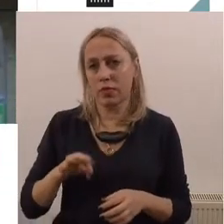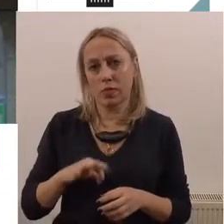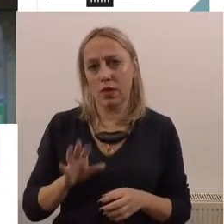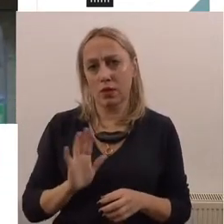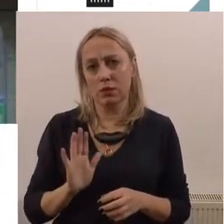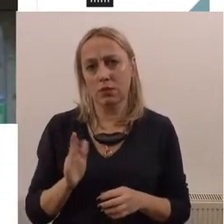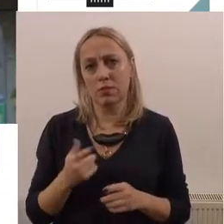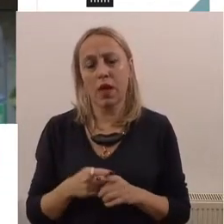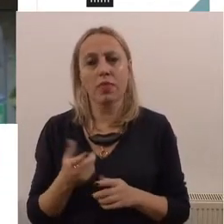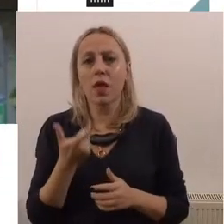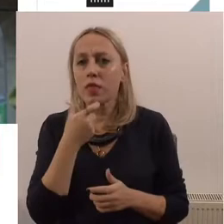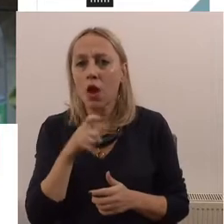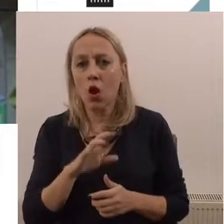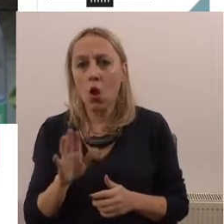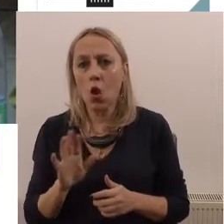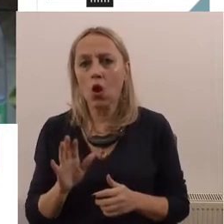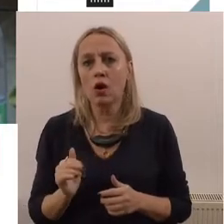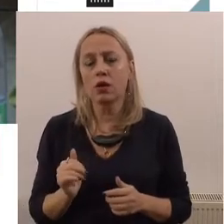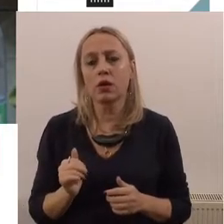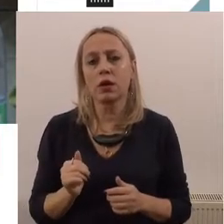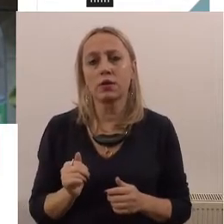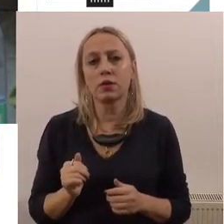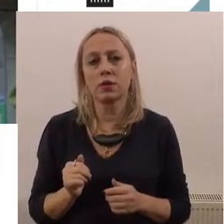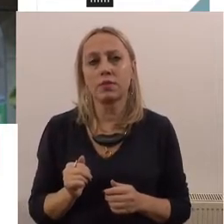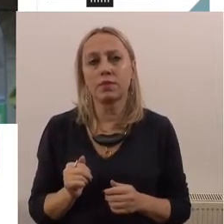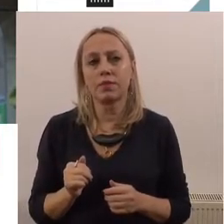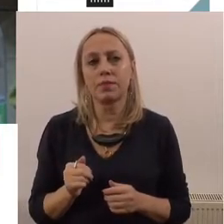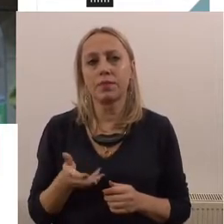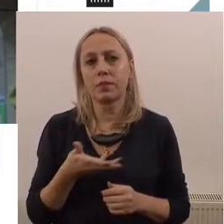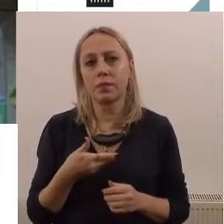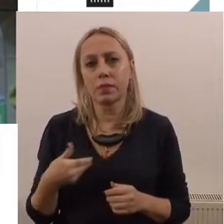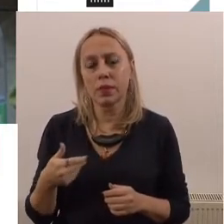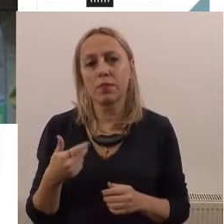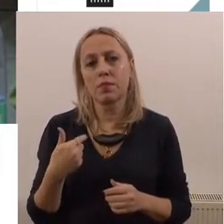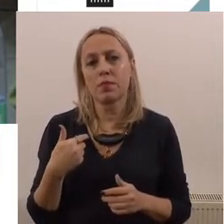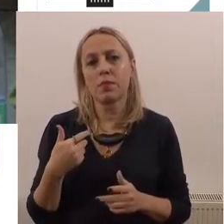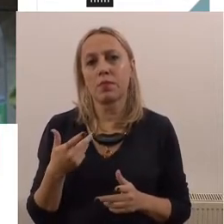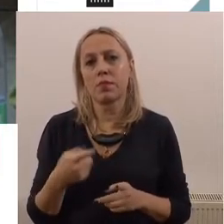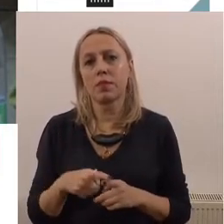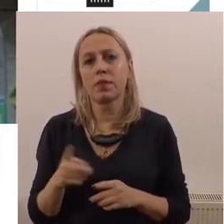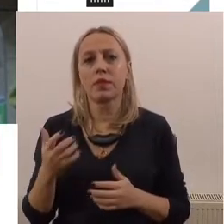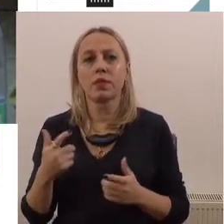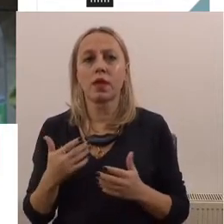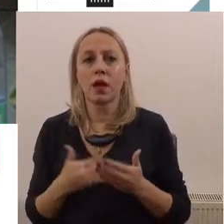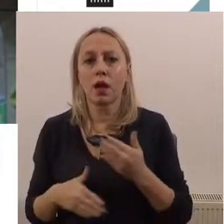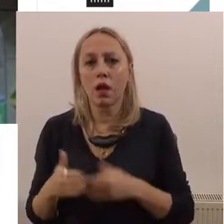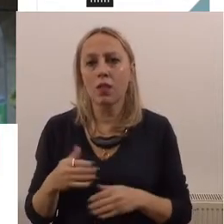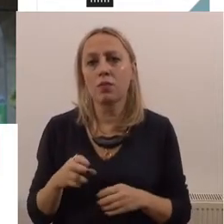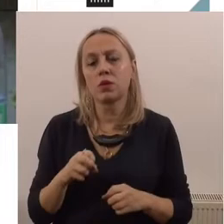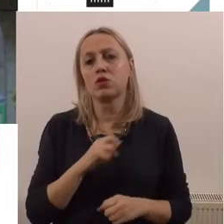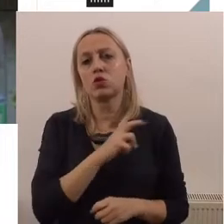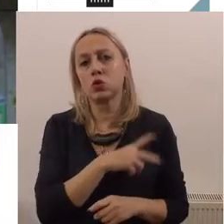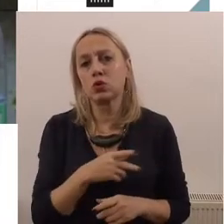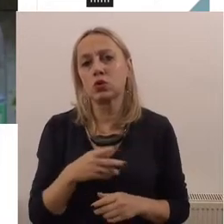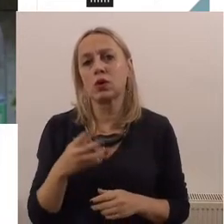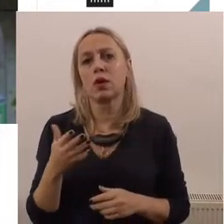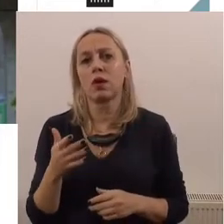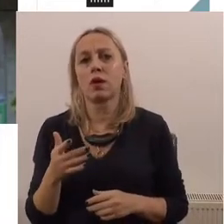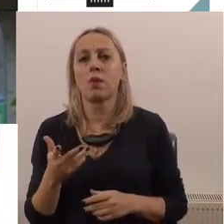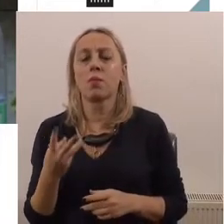It has been mentioned that some words are no longer used because it is considered to be incorrect or politically incorrect, let's